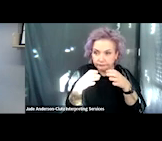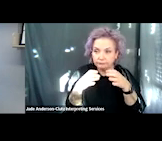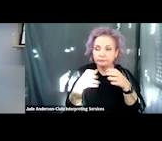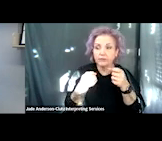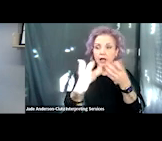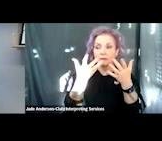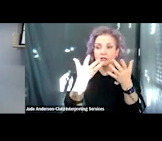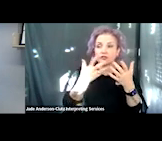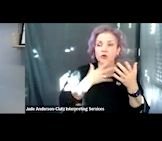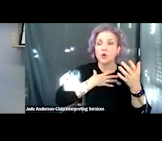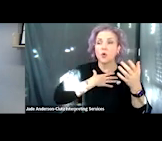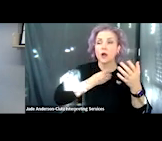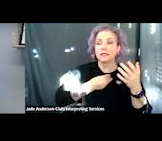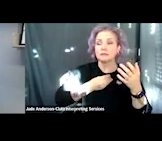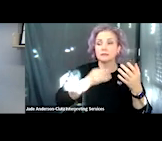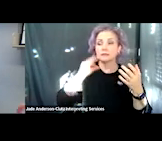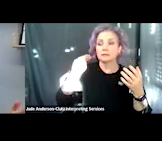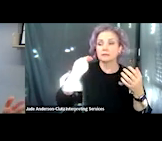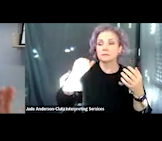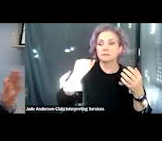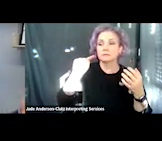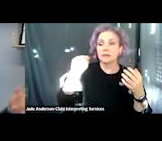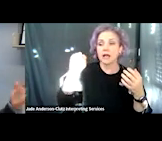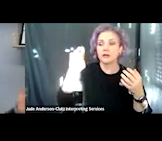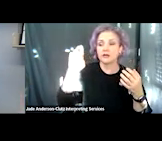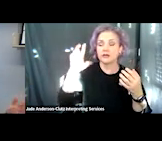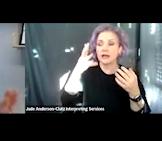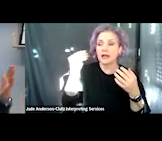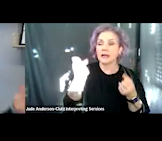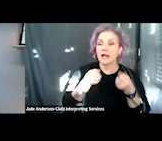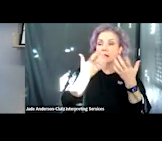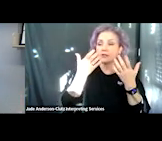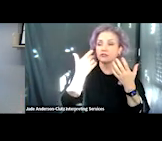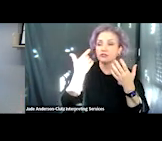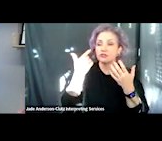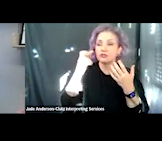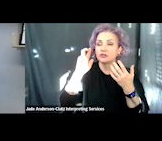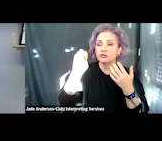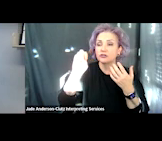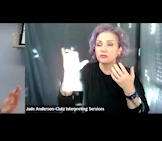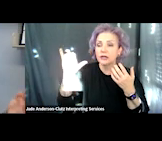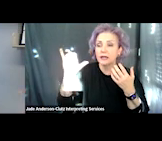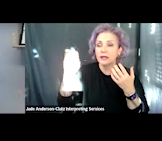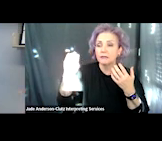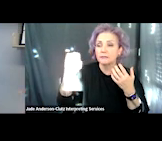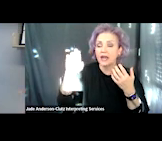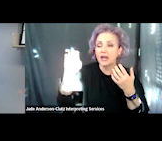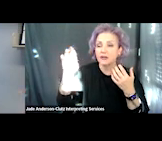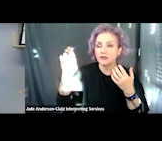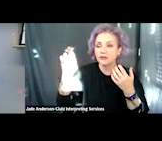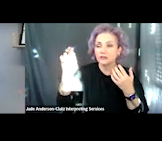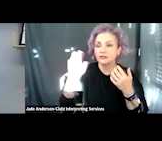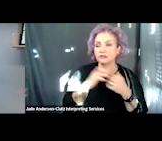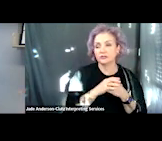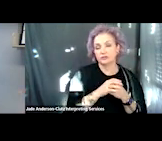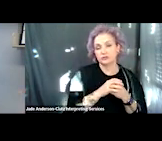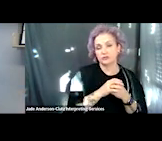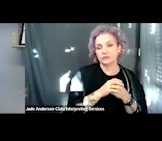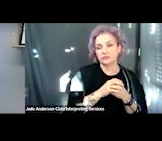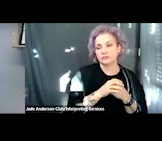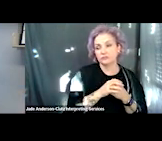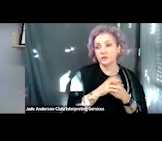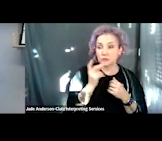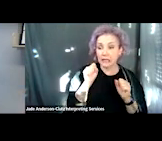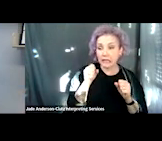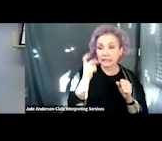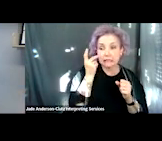studies include behavior. The reason is because how do we diagnose these disorders? It's based on behavior. So what you're seeing here is